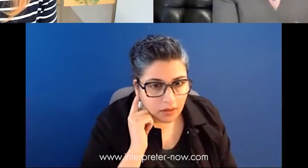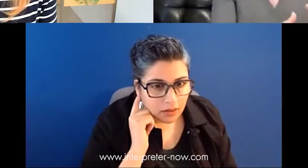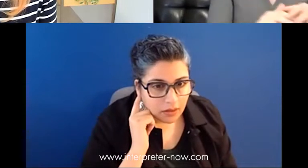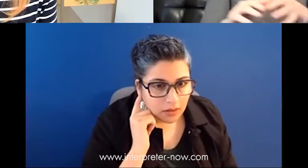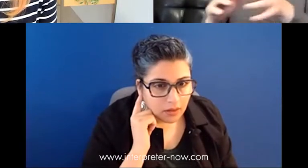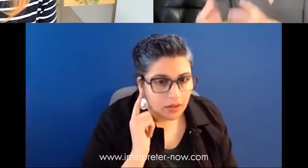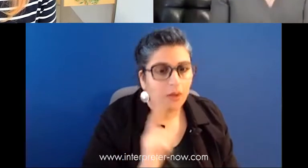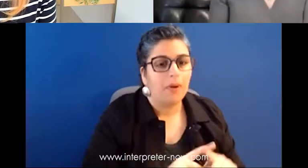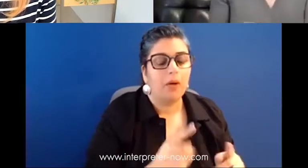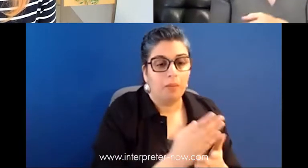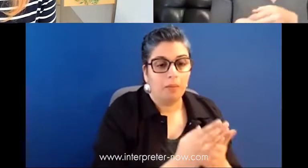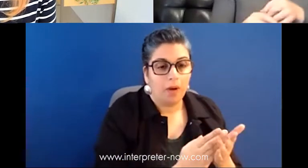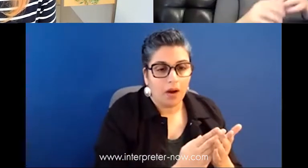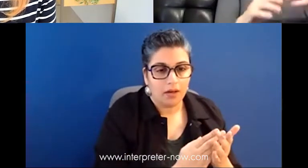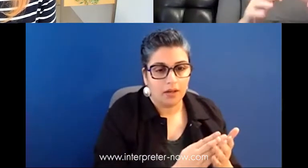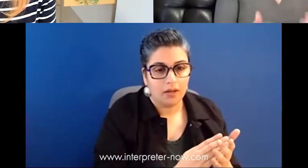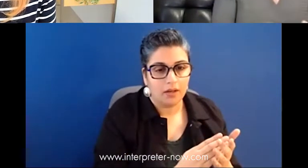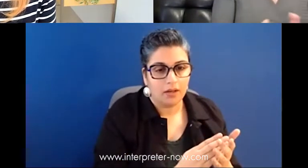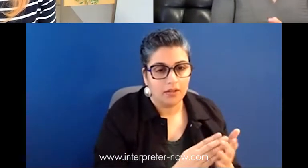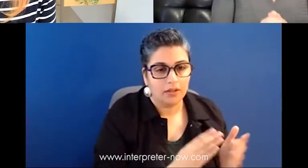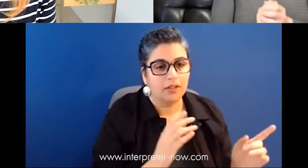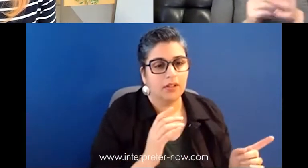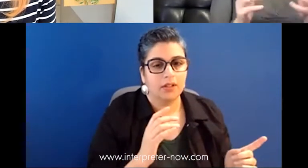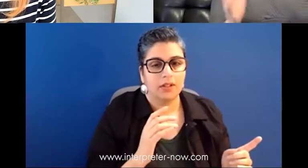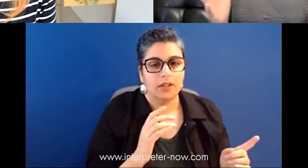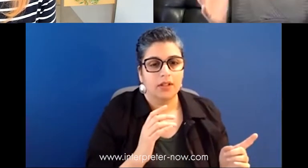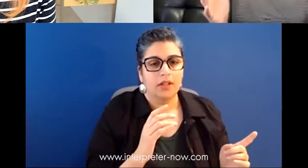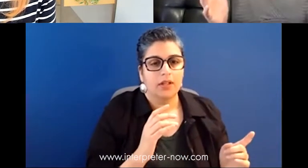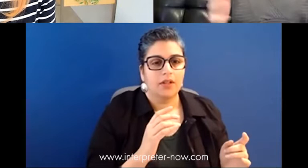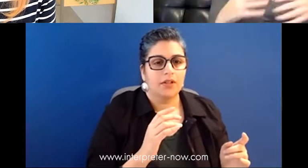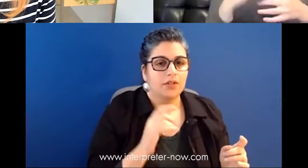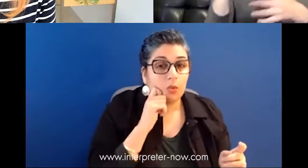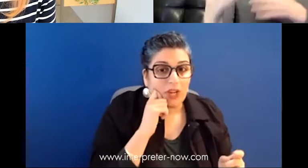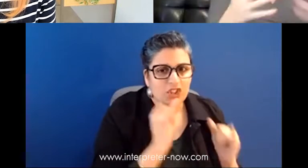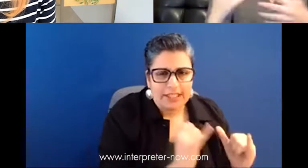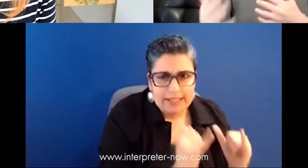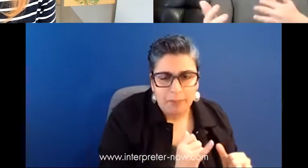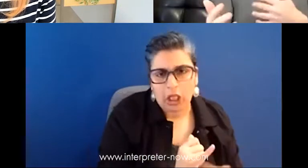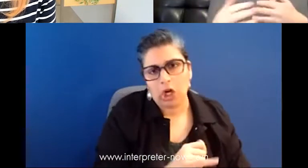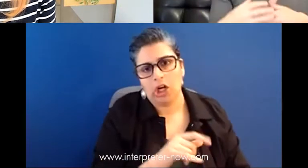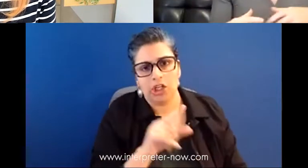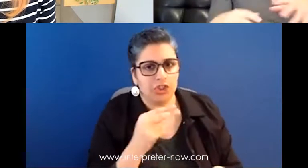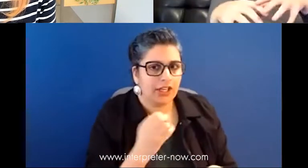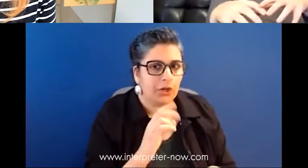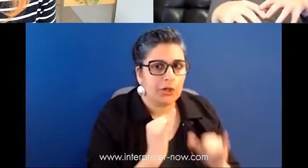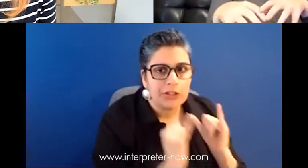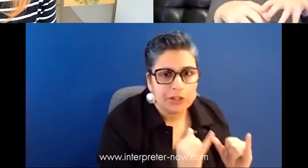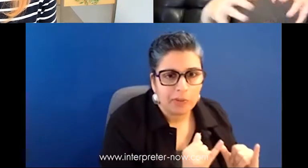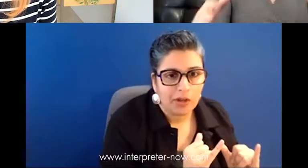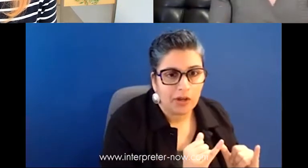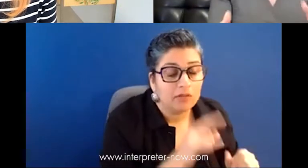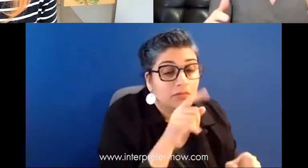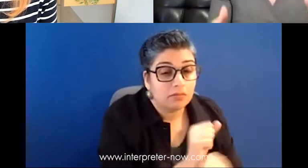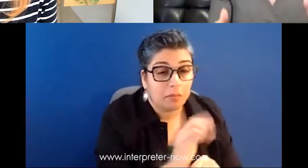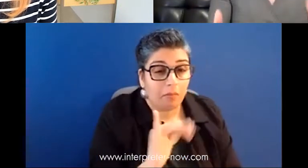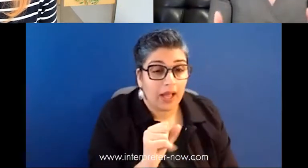racially similar, psychologically similar gender, with real biases in favor of whatever